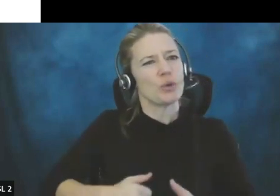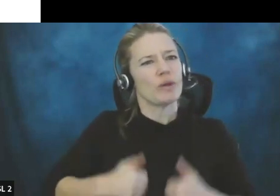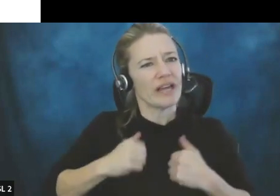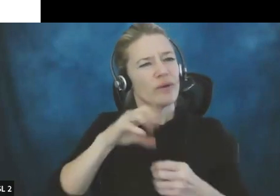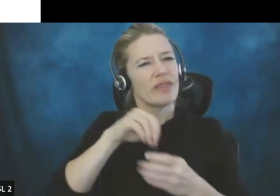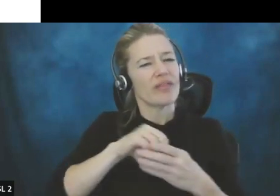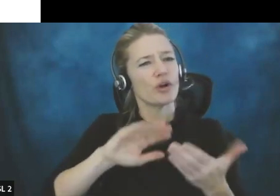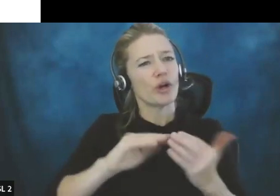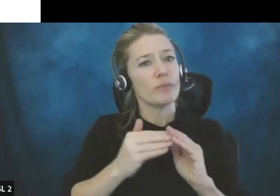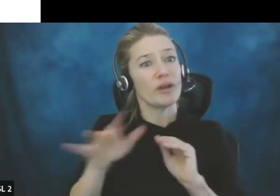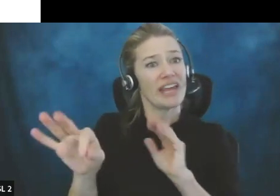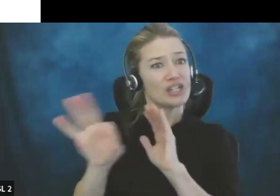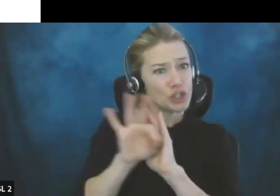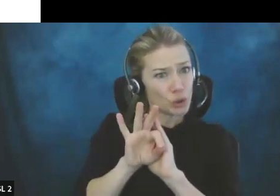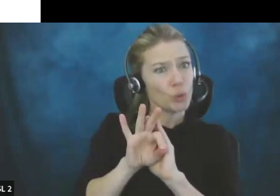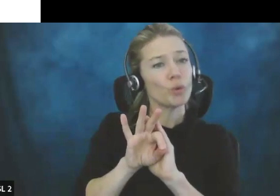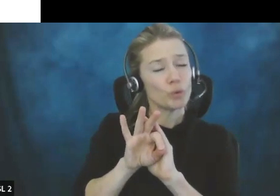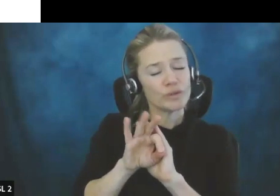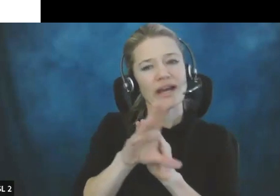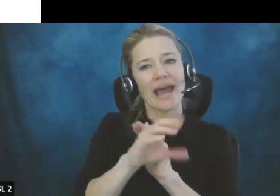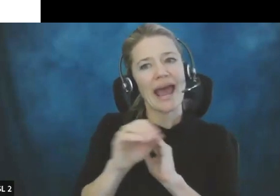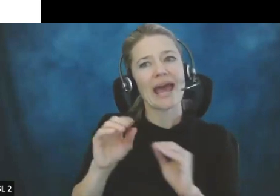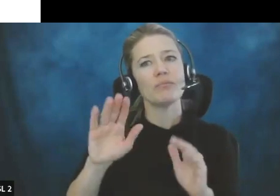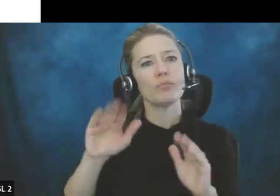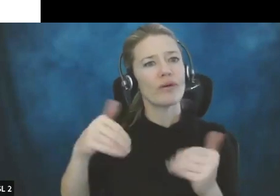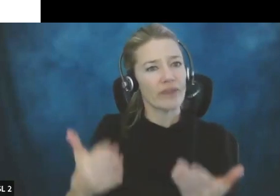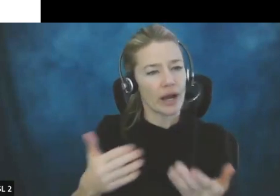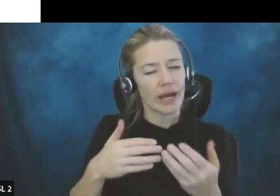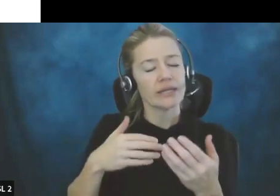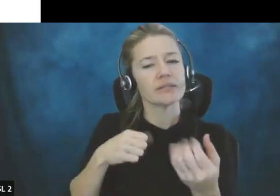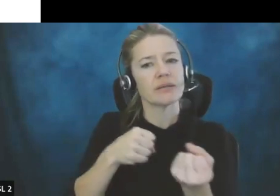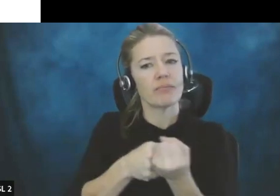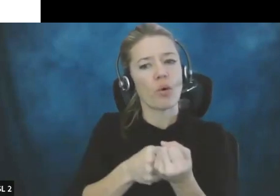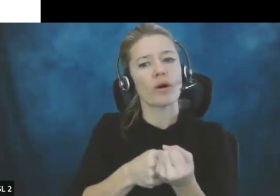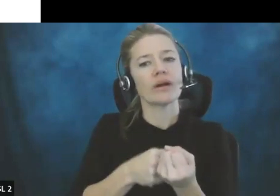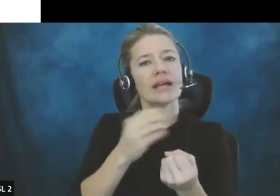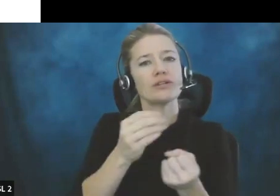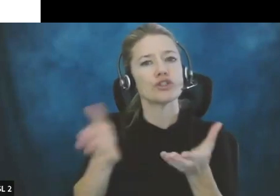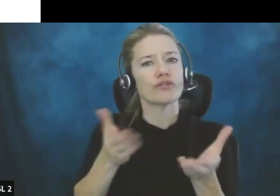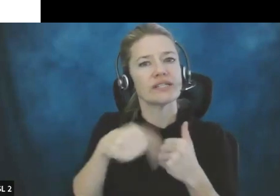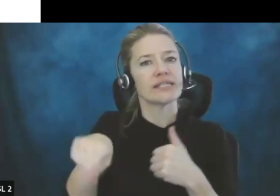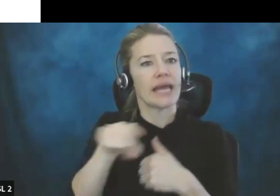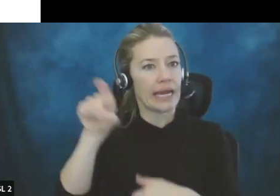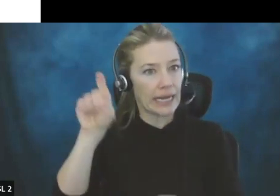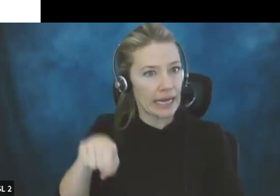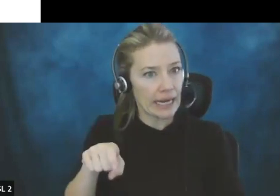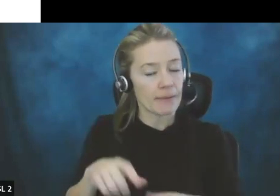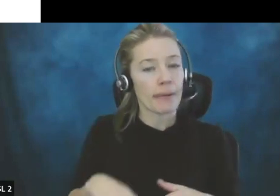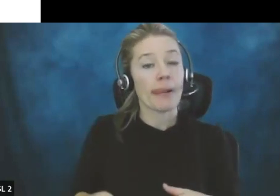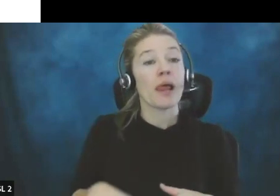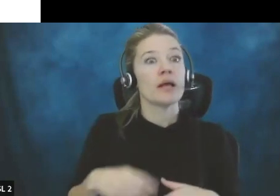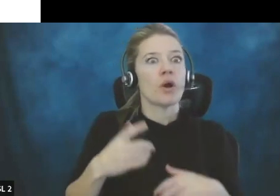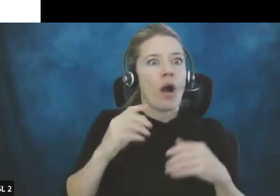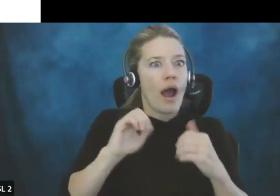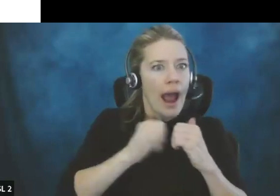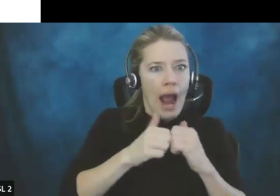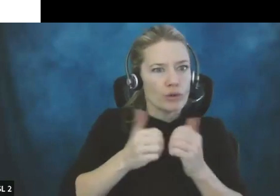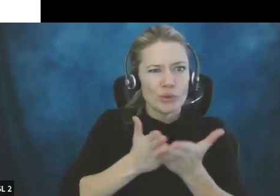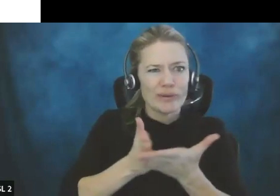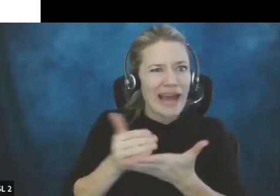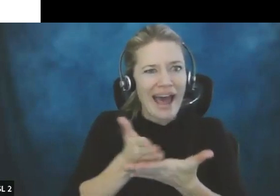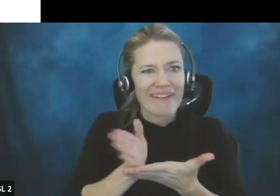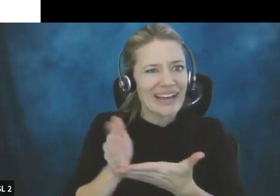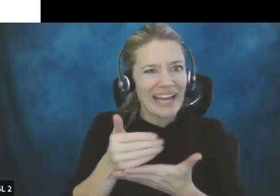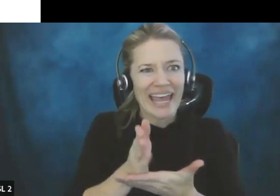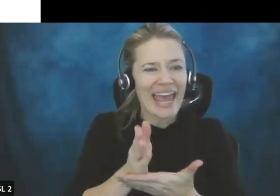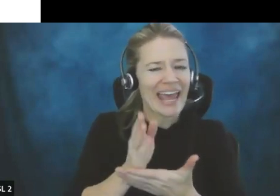to live in their community of choice and be able to get the supports they need when they need it. So the problem has really